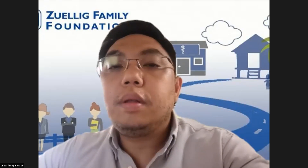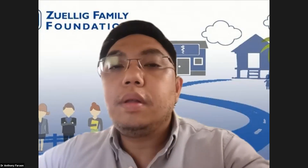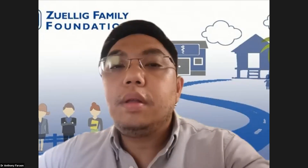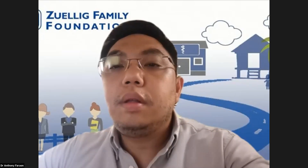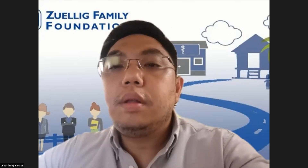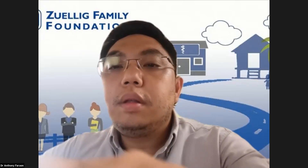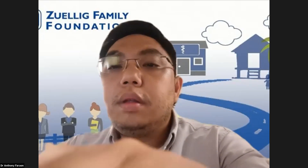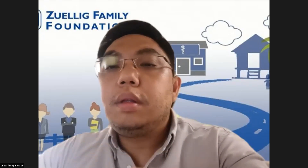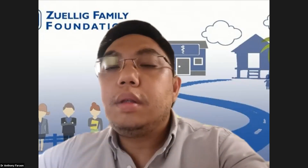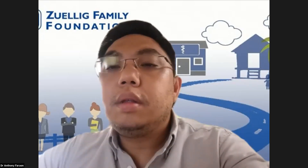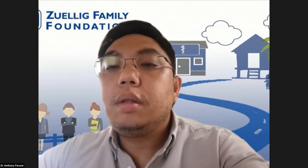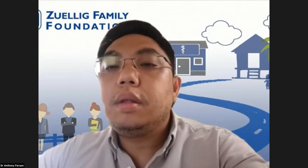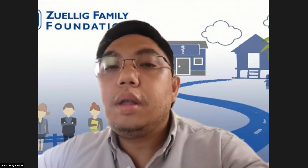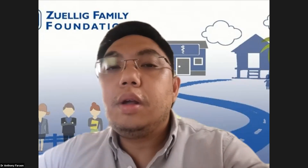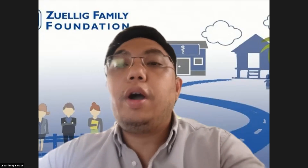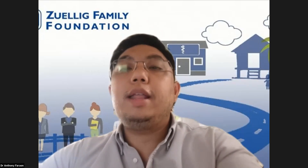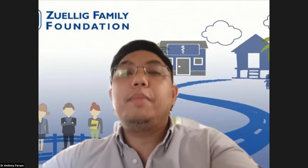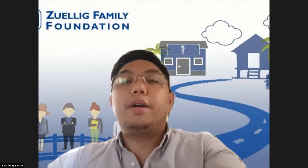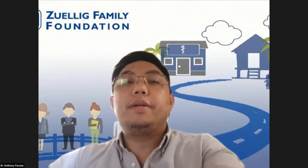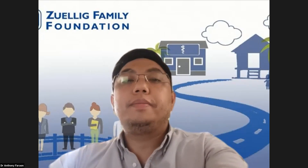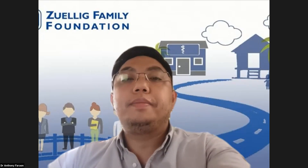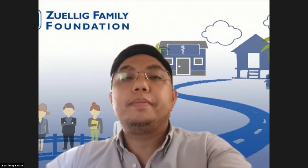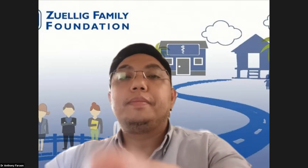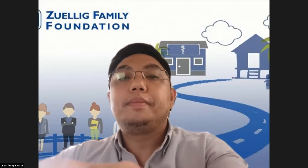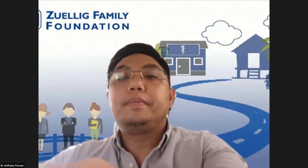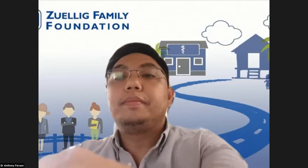Good morning. May I proceed? Go ahead, Mayor.